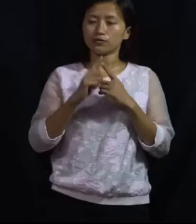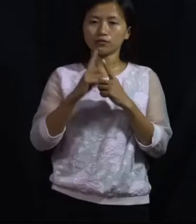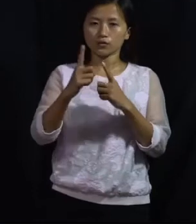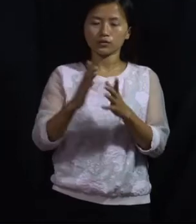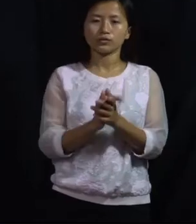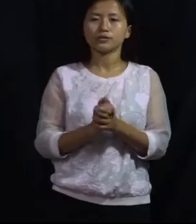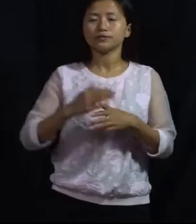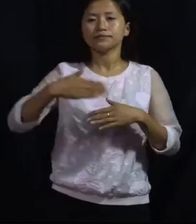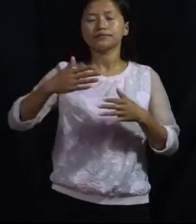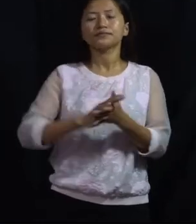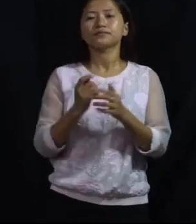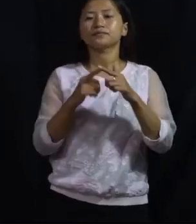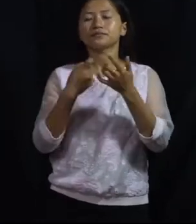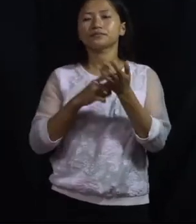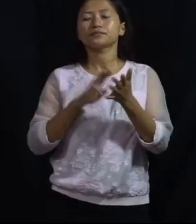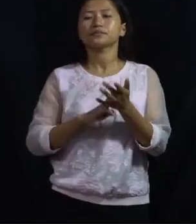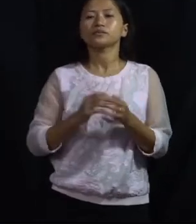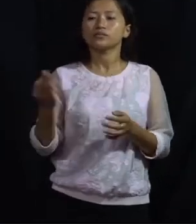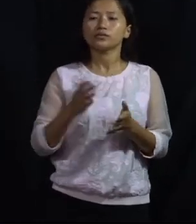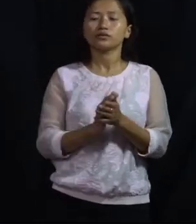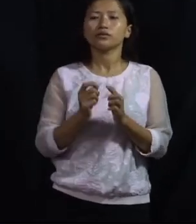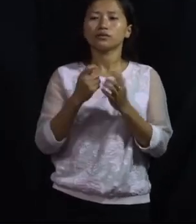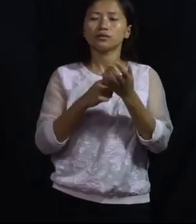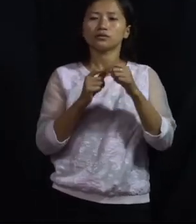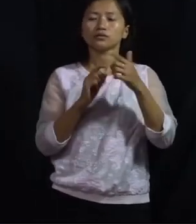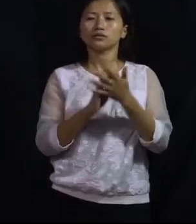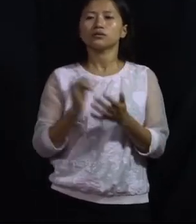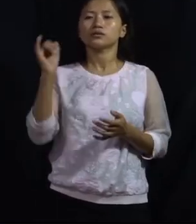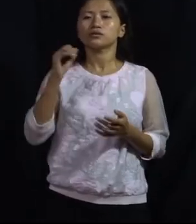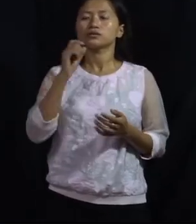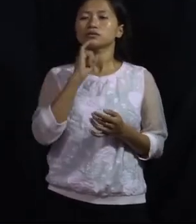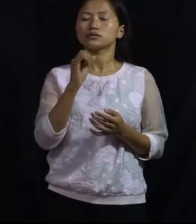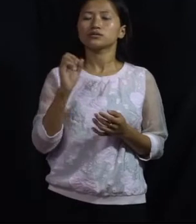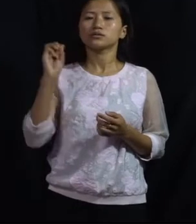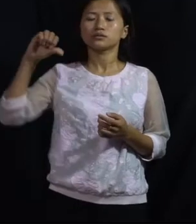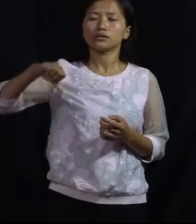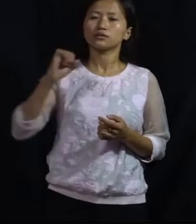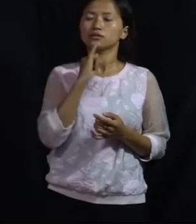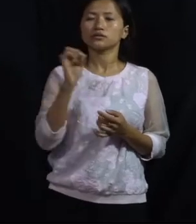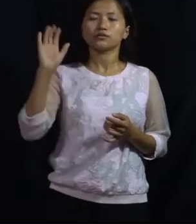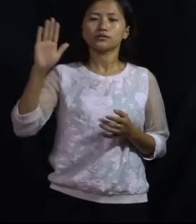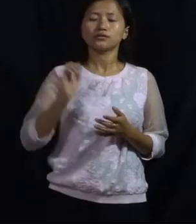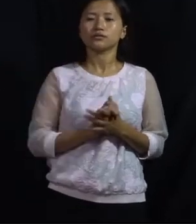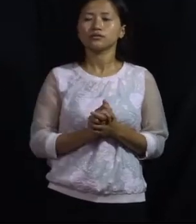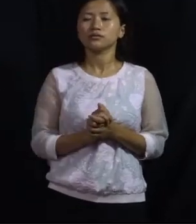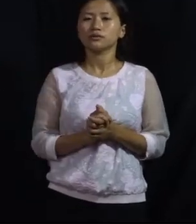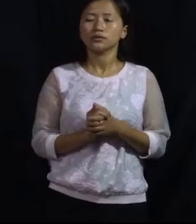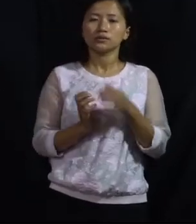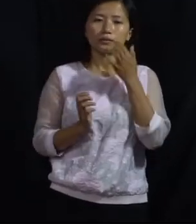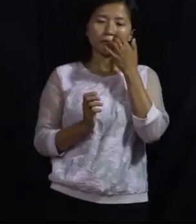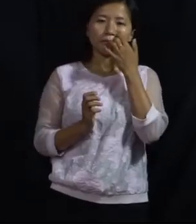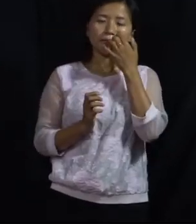A. New profit sharing ratio will be 6:9:5. Z is to bring